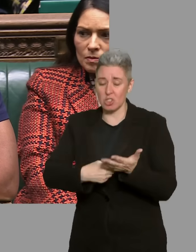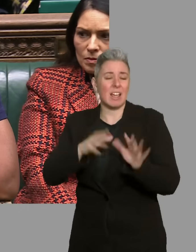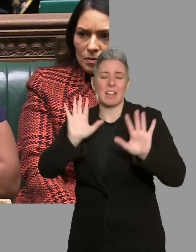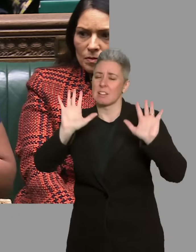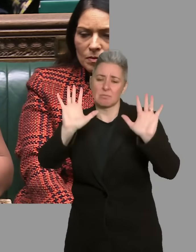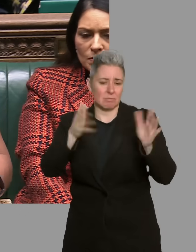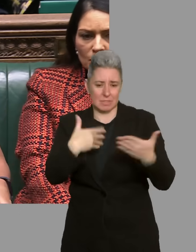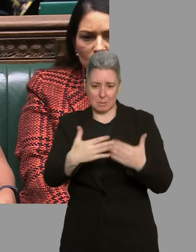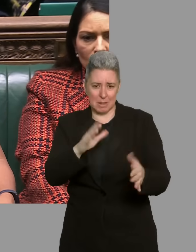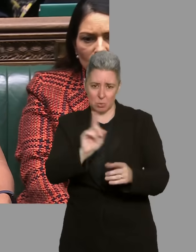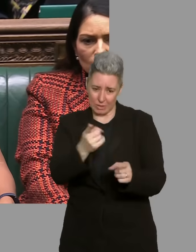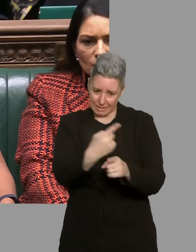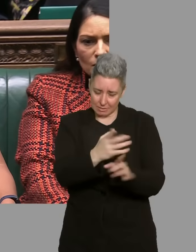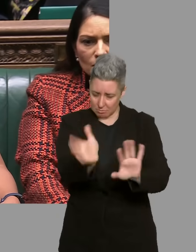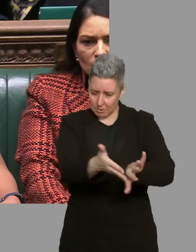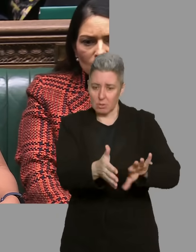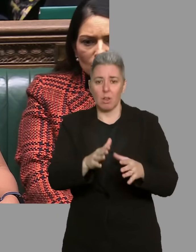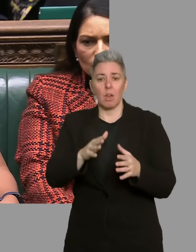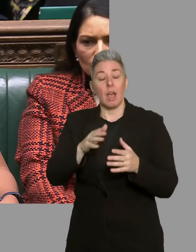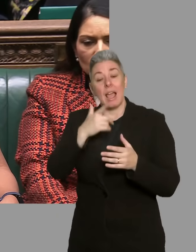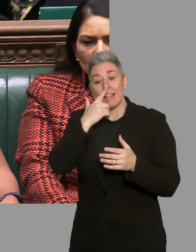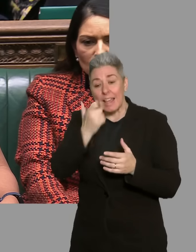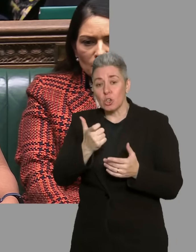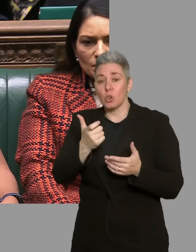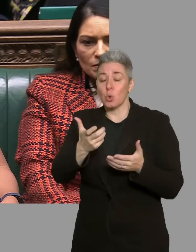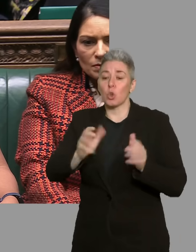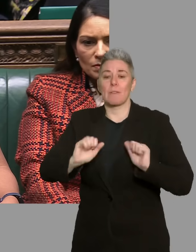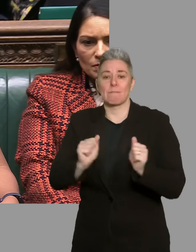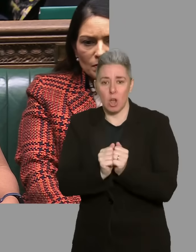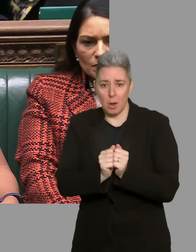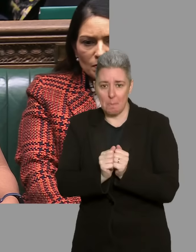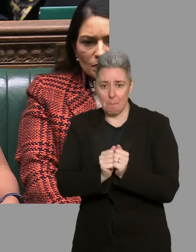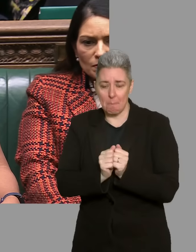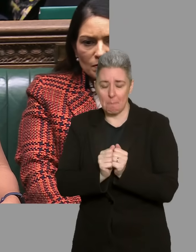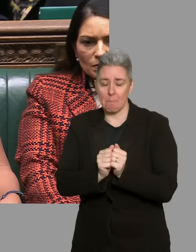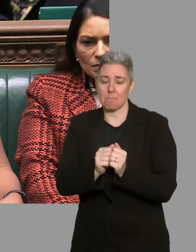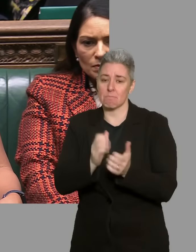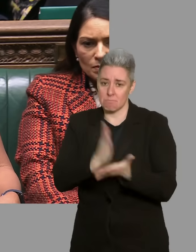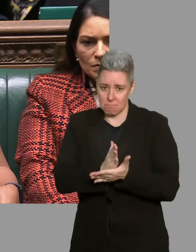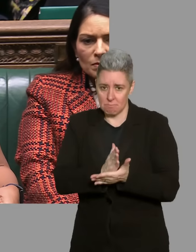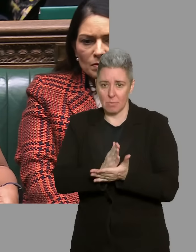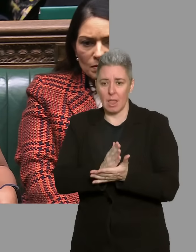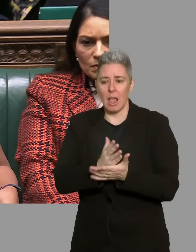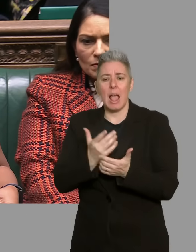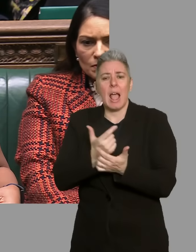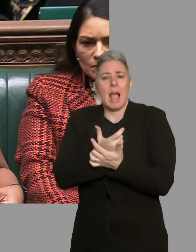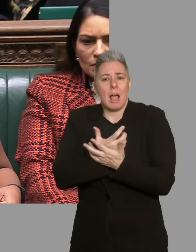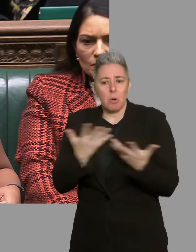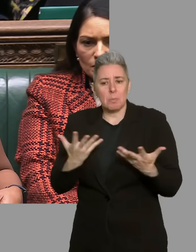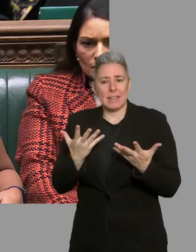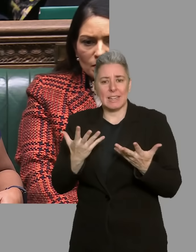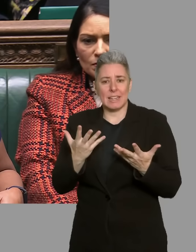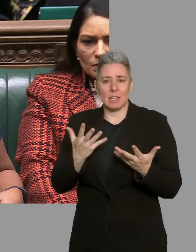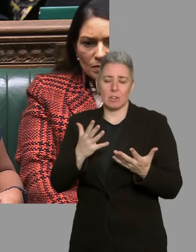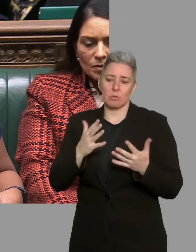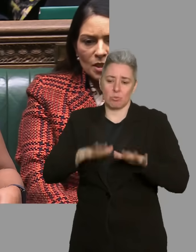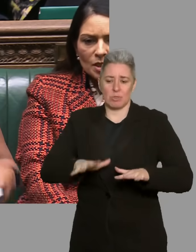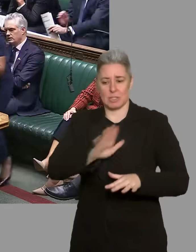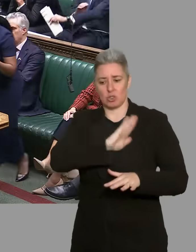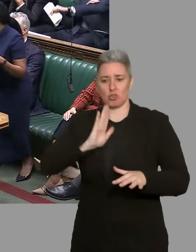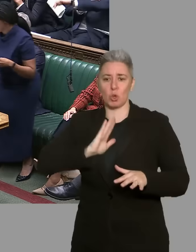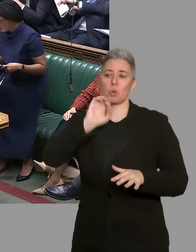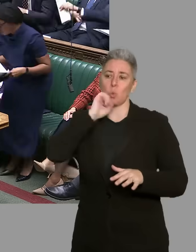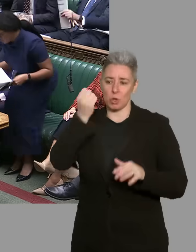least confirm how many troops would be sent to Ukraine and whether they would be in a combat